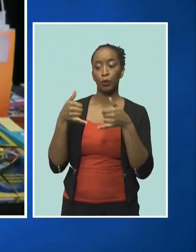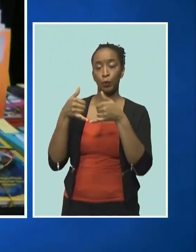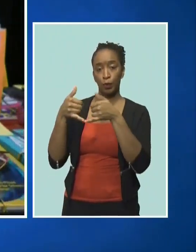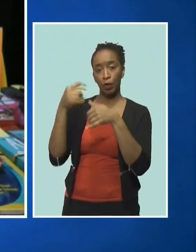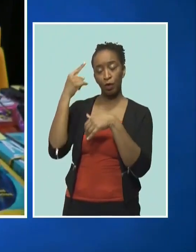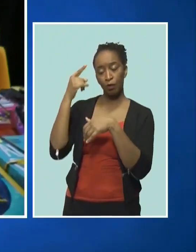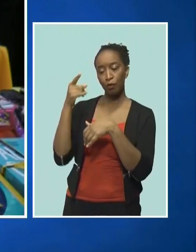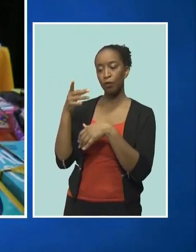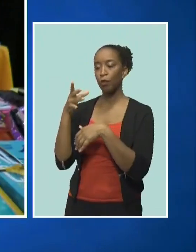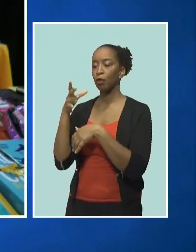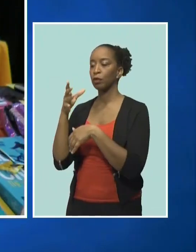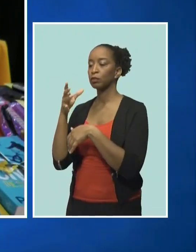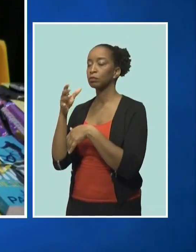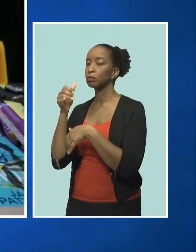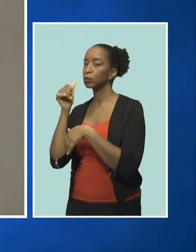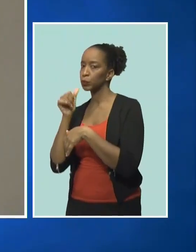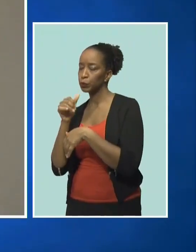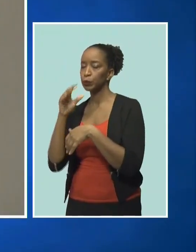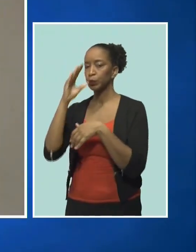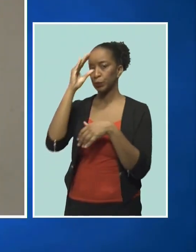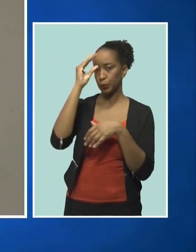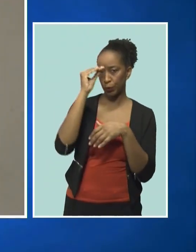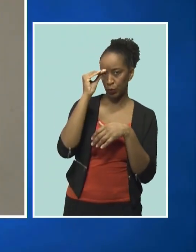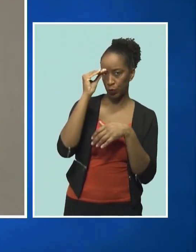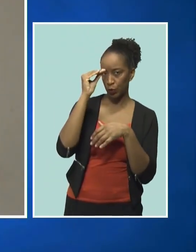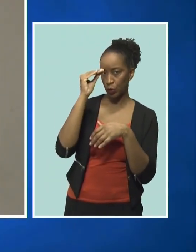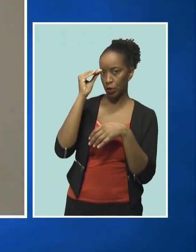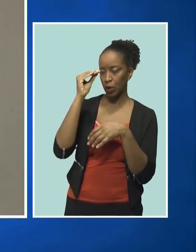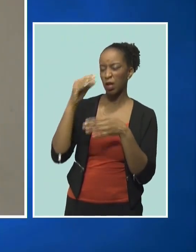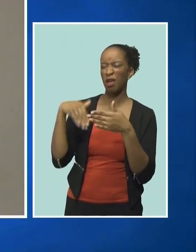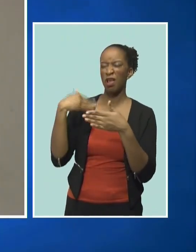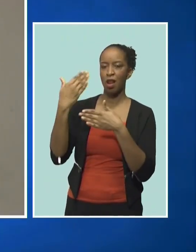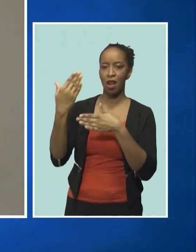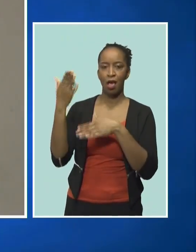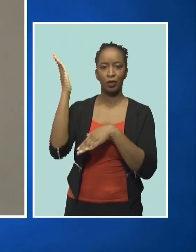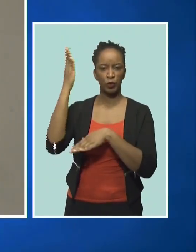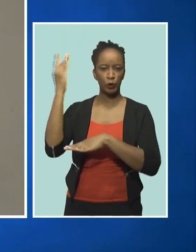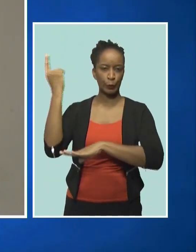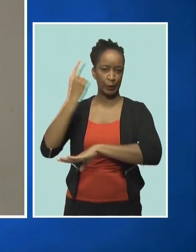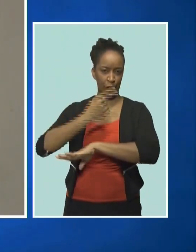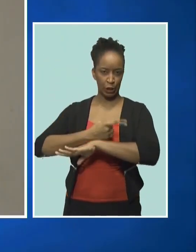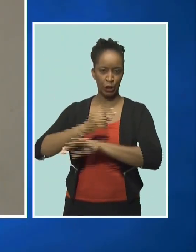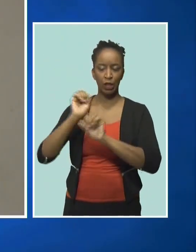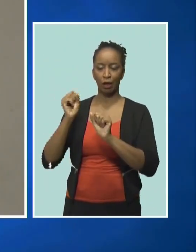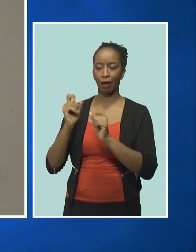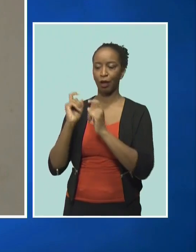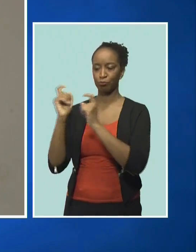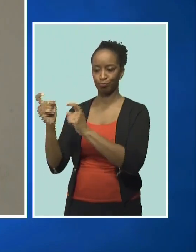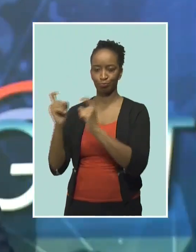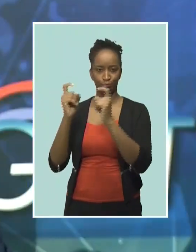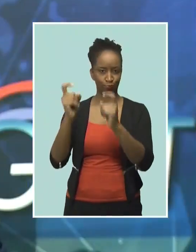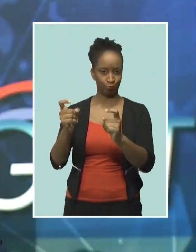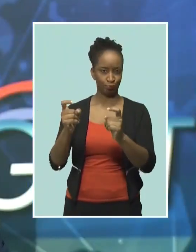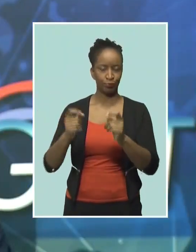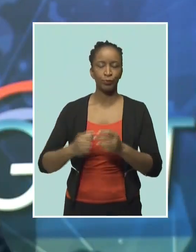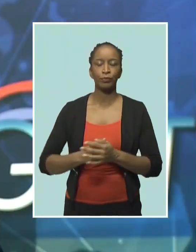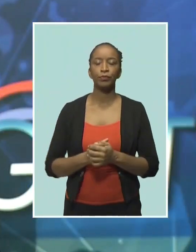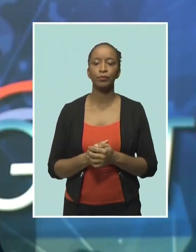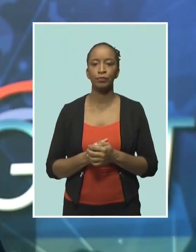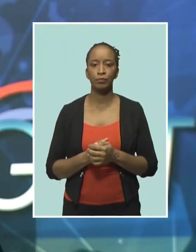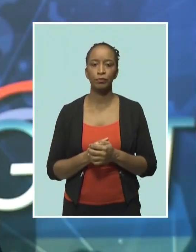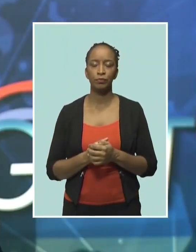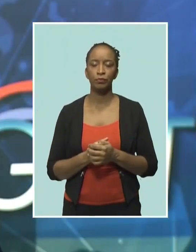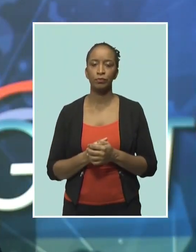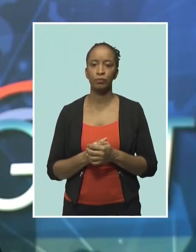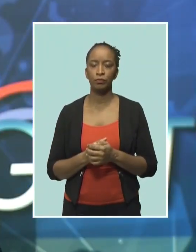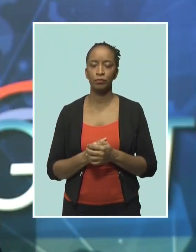articulate and solve a global solution beginning next speech day. Rachel Agard, CBC News.